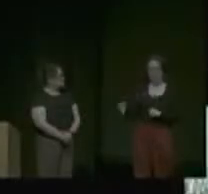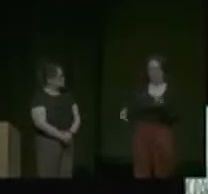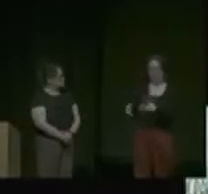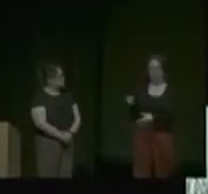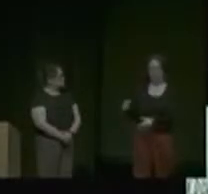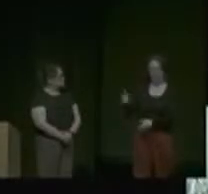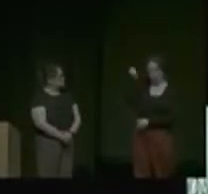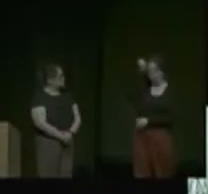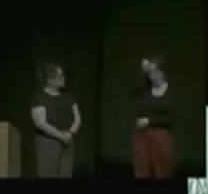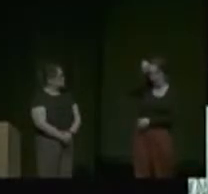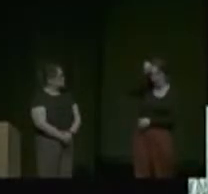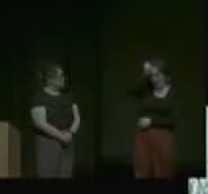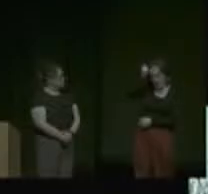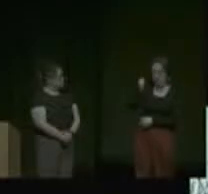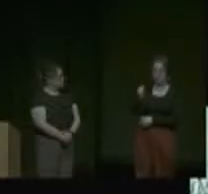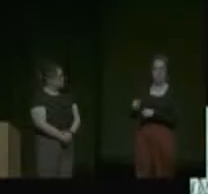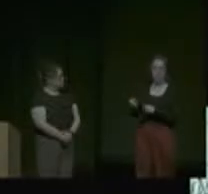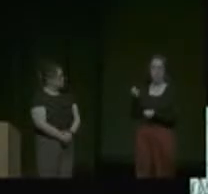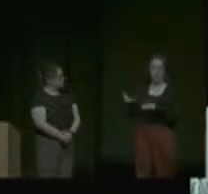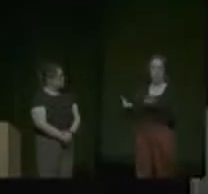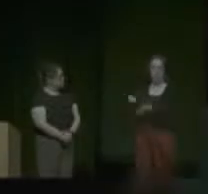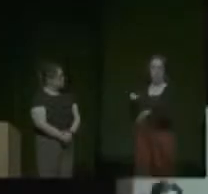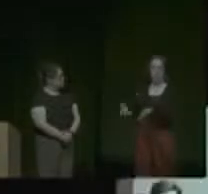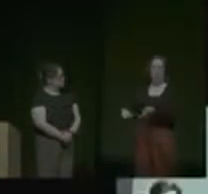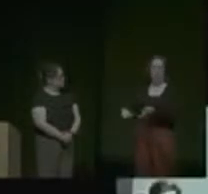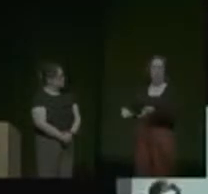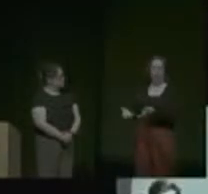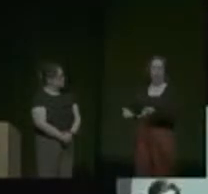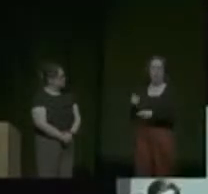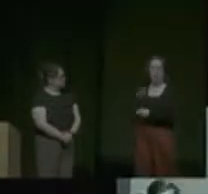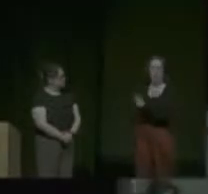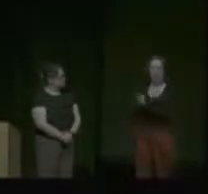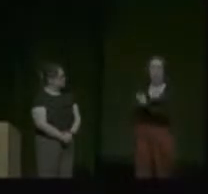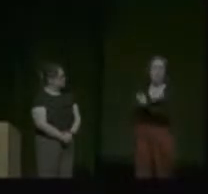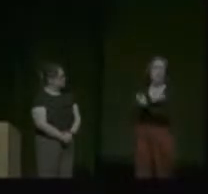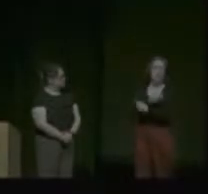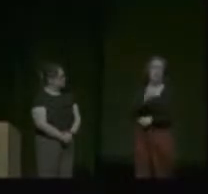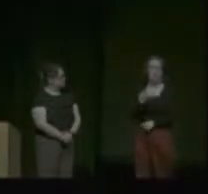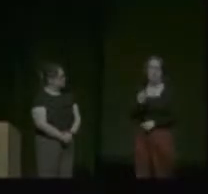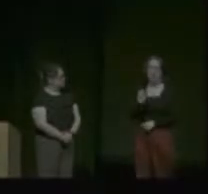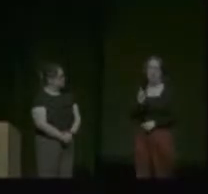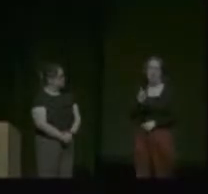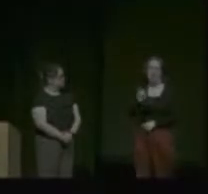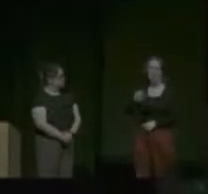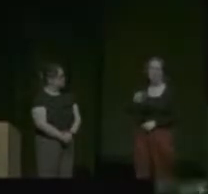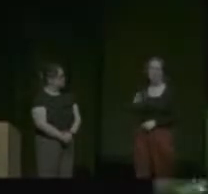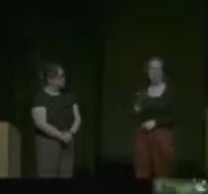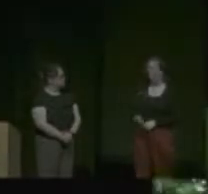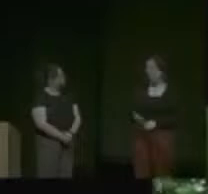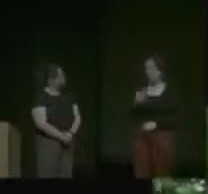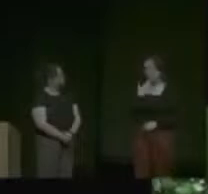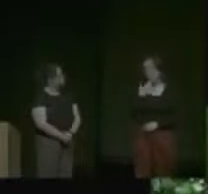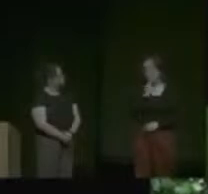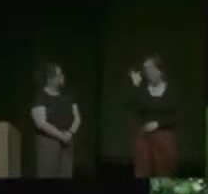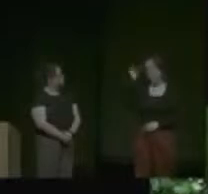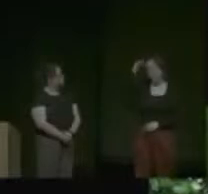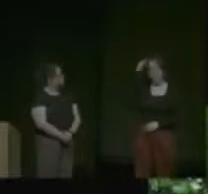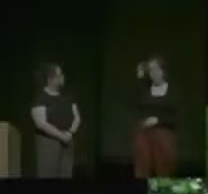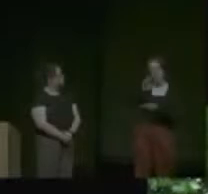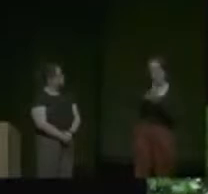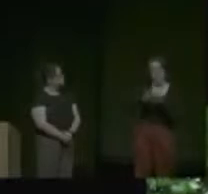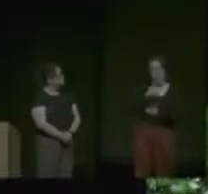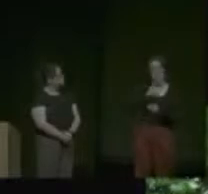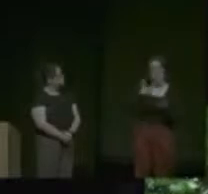sewage, industrial waste, toxins, and polluted runoff. Thanks to the Federal Clean Water Act and the entire Cuyahoga